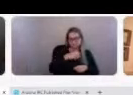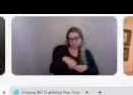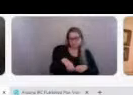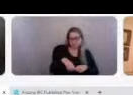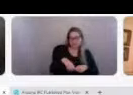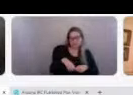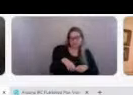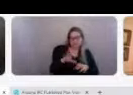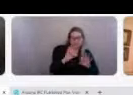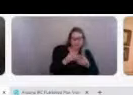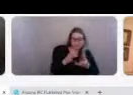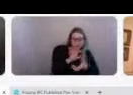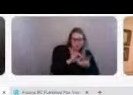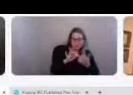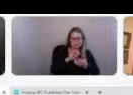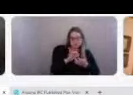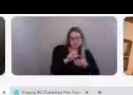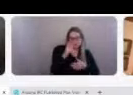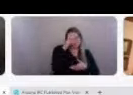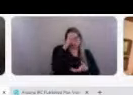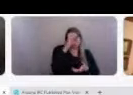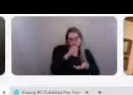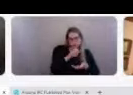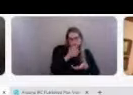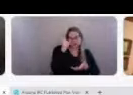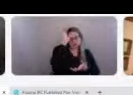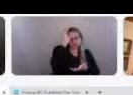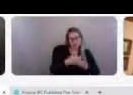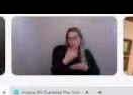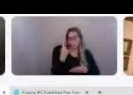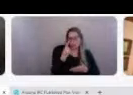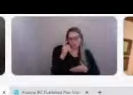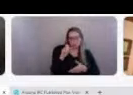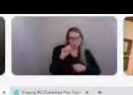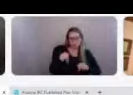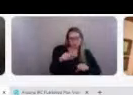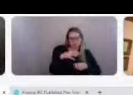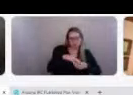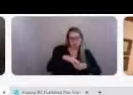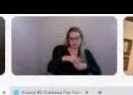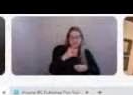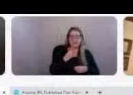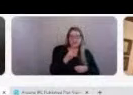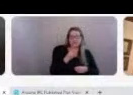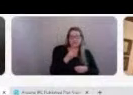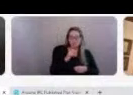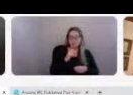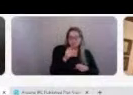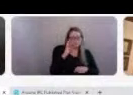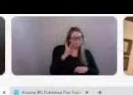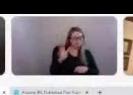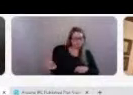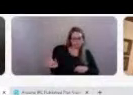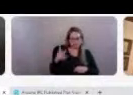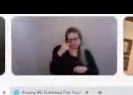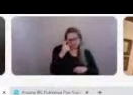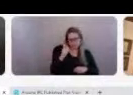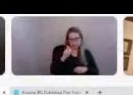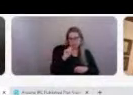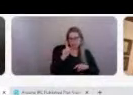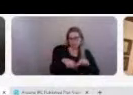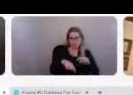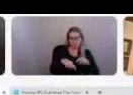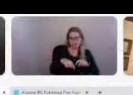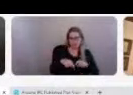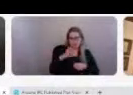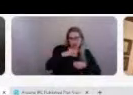status my son is the only one in my household who can vote and our voices are watered down already because we cannot vote and